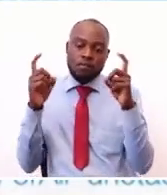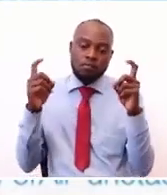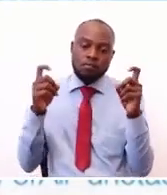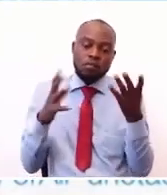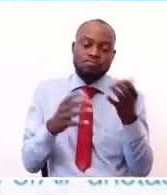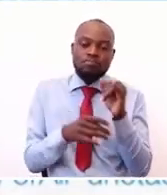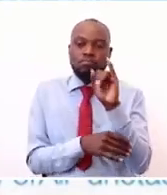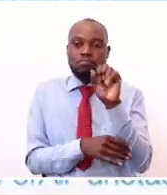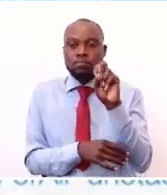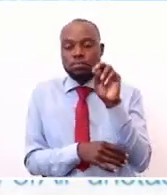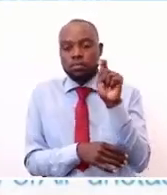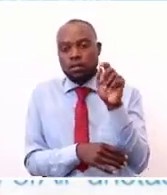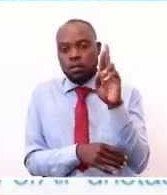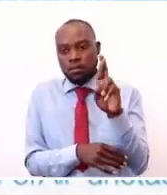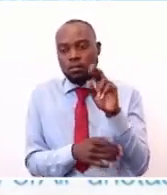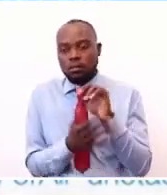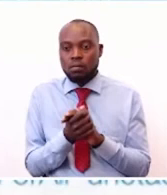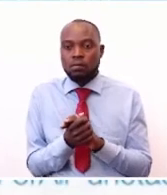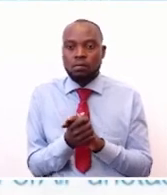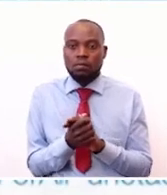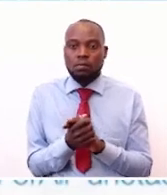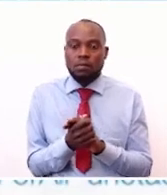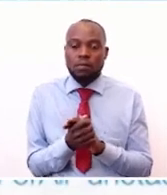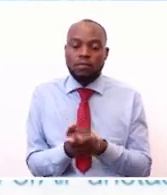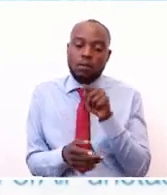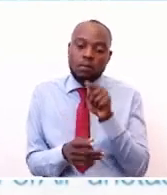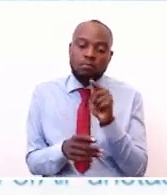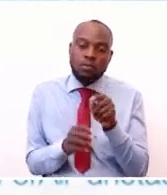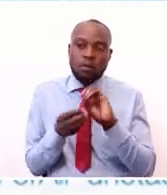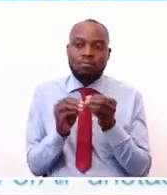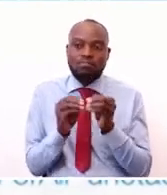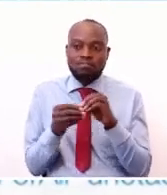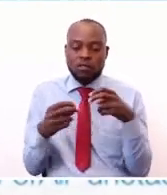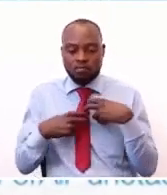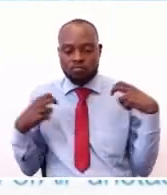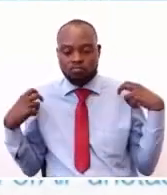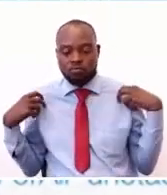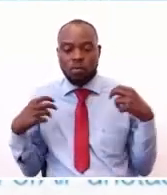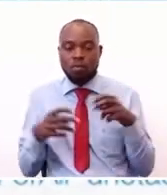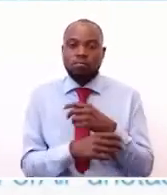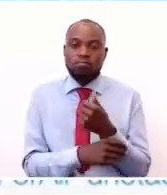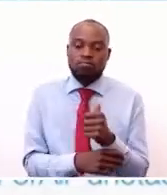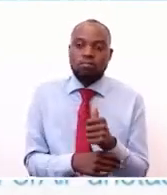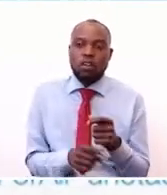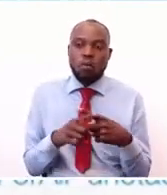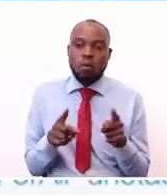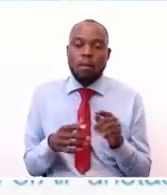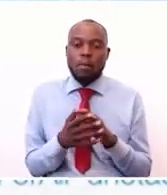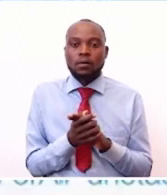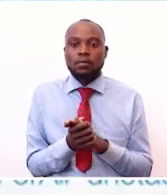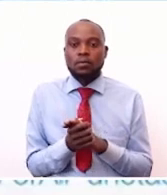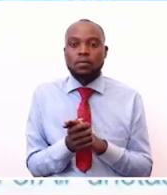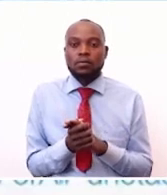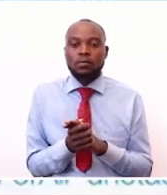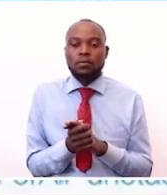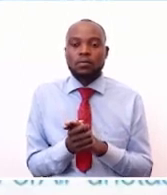SDRs. SDRs are allocated to members free of debt and free of policy